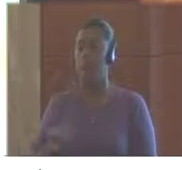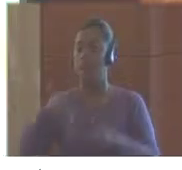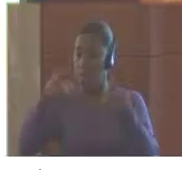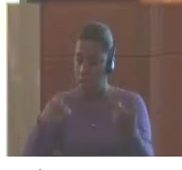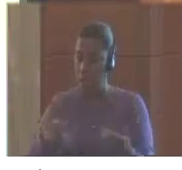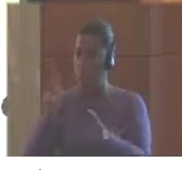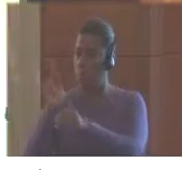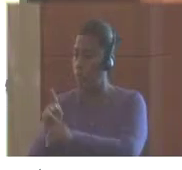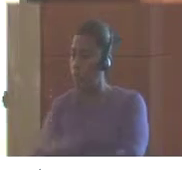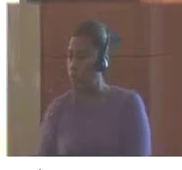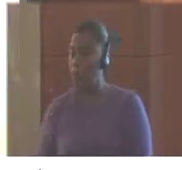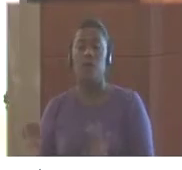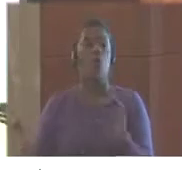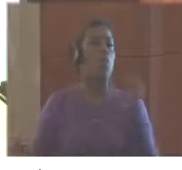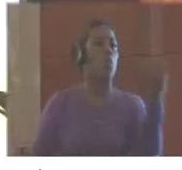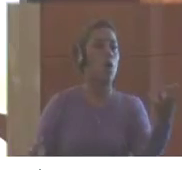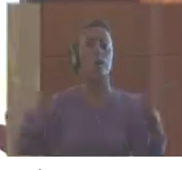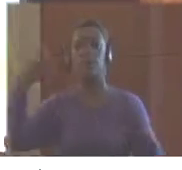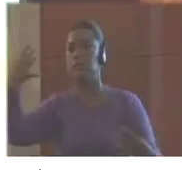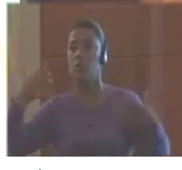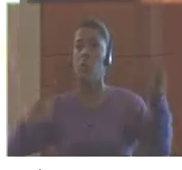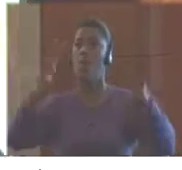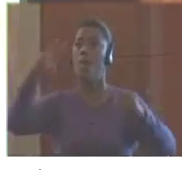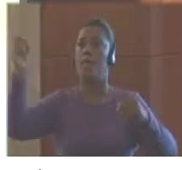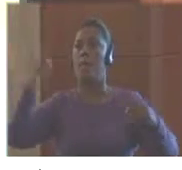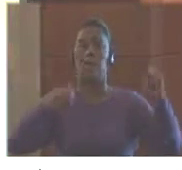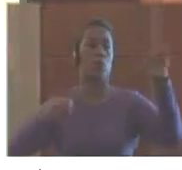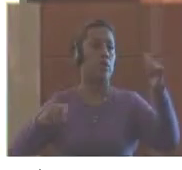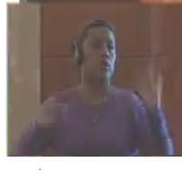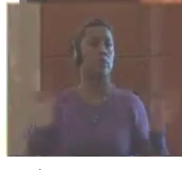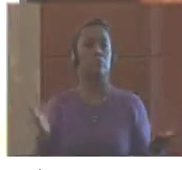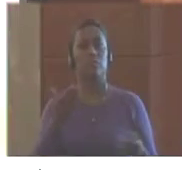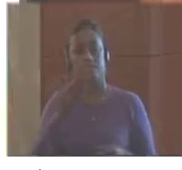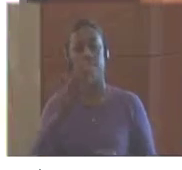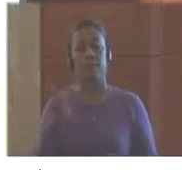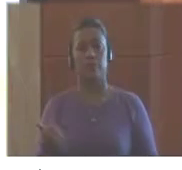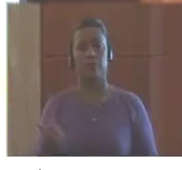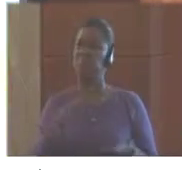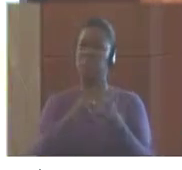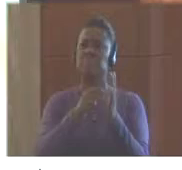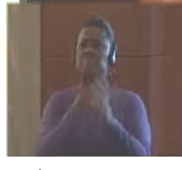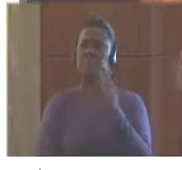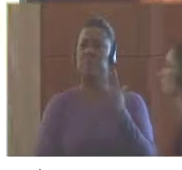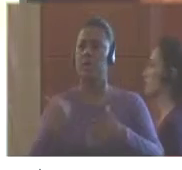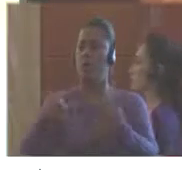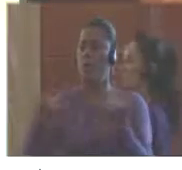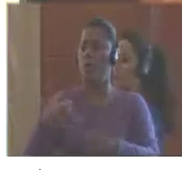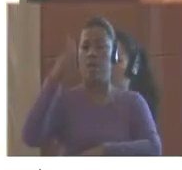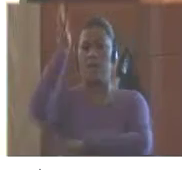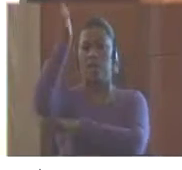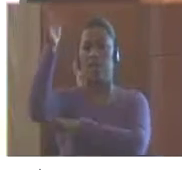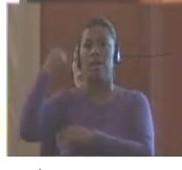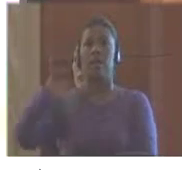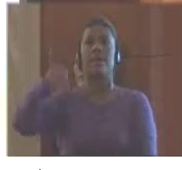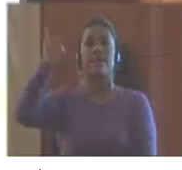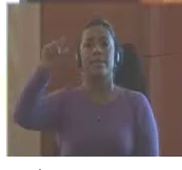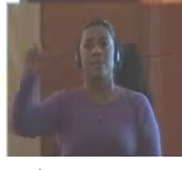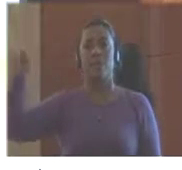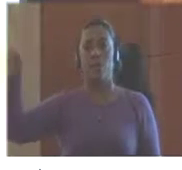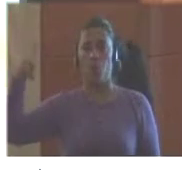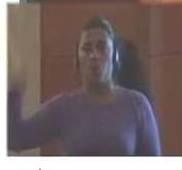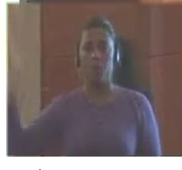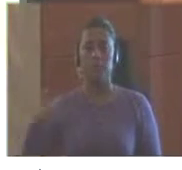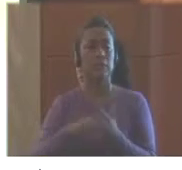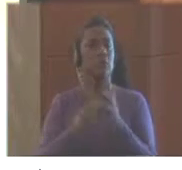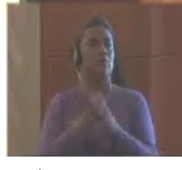one, for others, for many, and if you have 4, 5, 20, then it's much better. What does this have to do with what is to come? In reality,